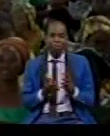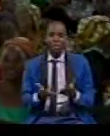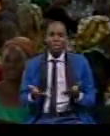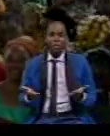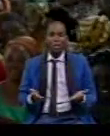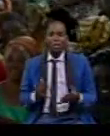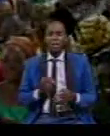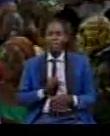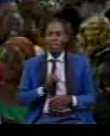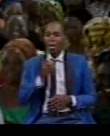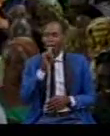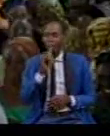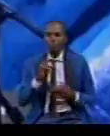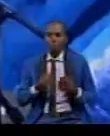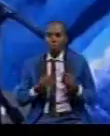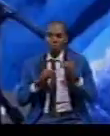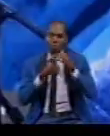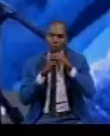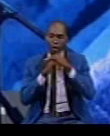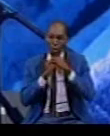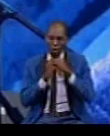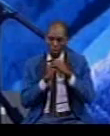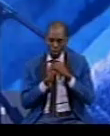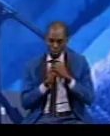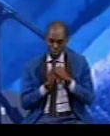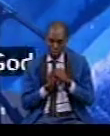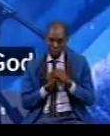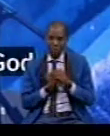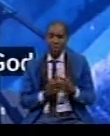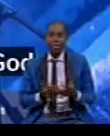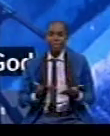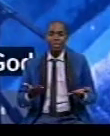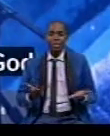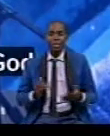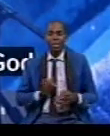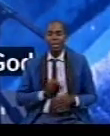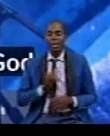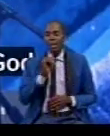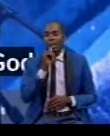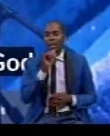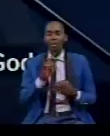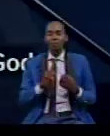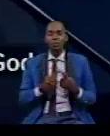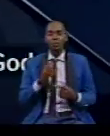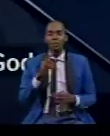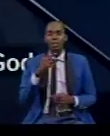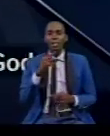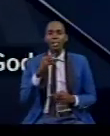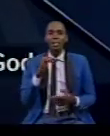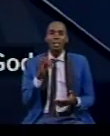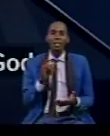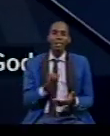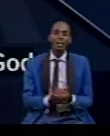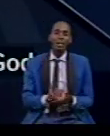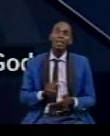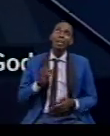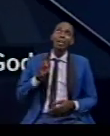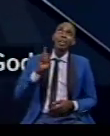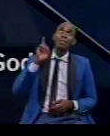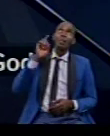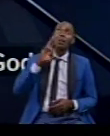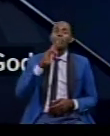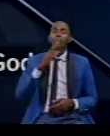our lives around. And He will bring resurrection power in every life. Today we